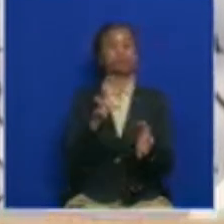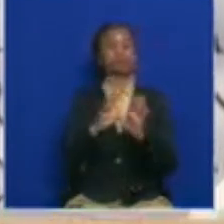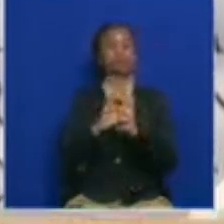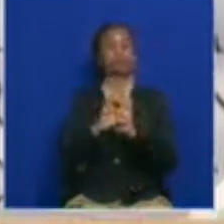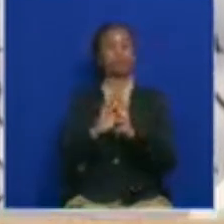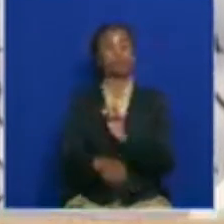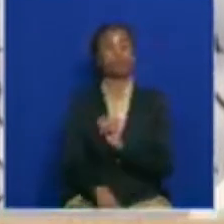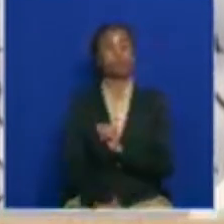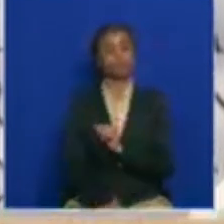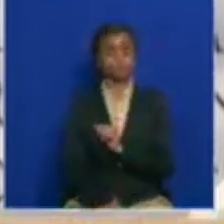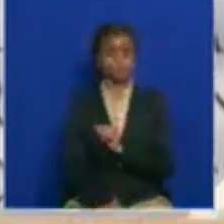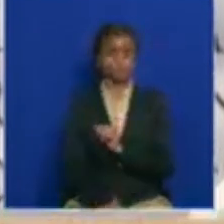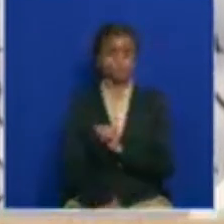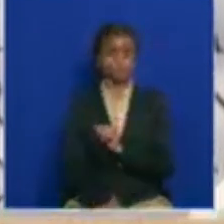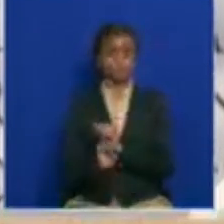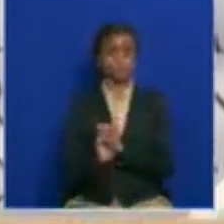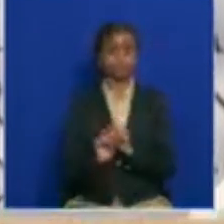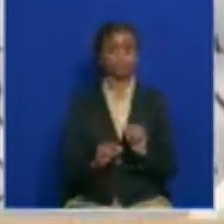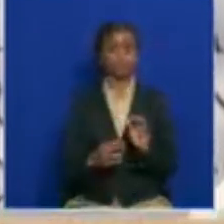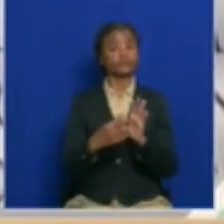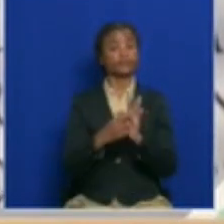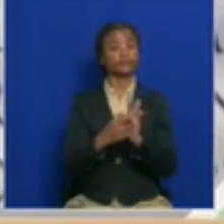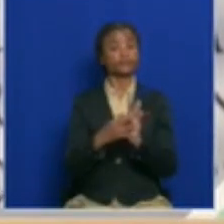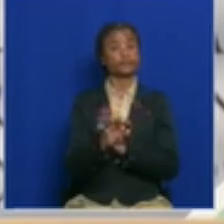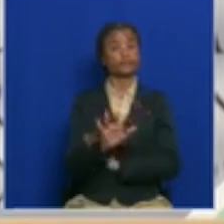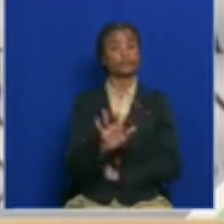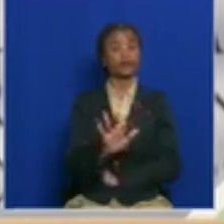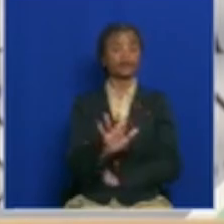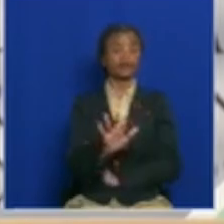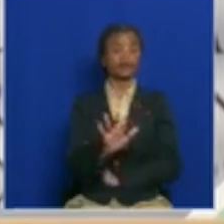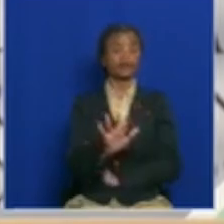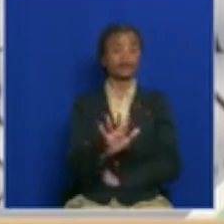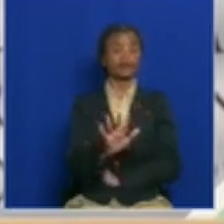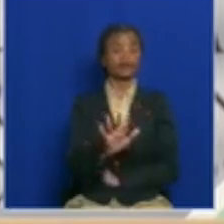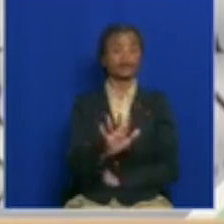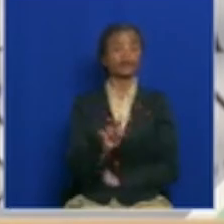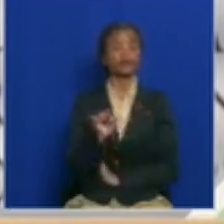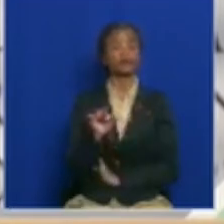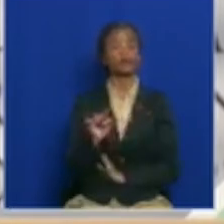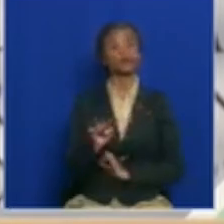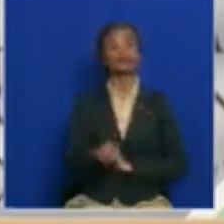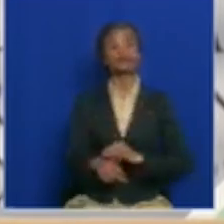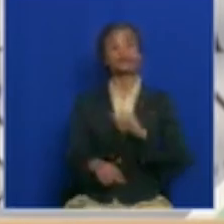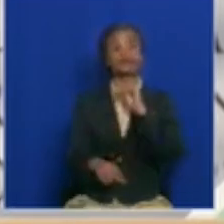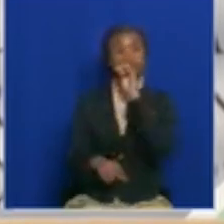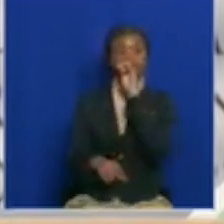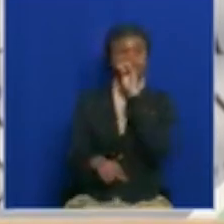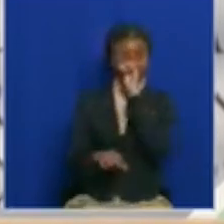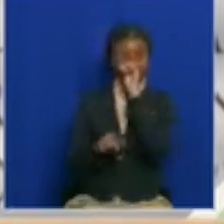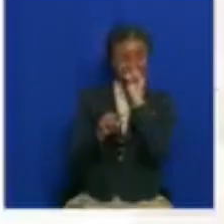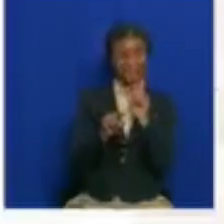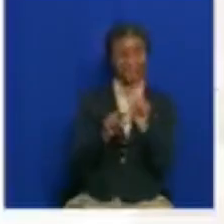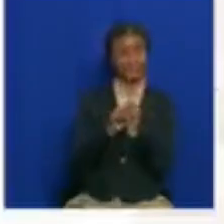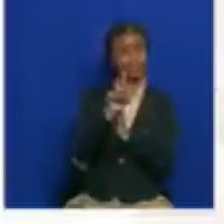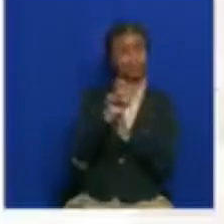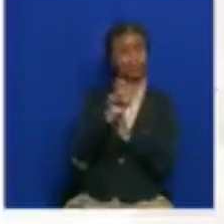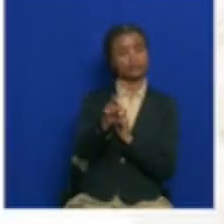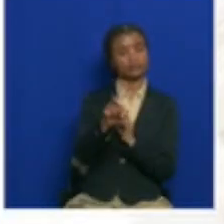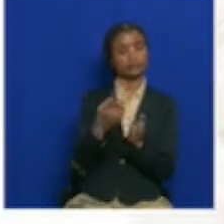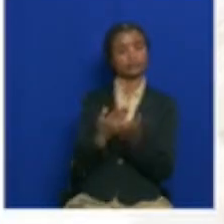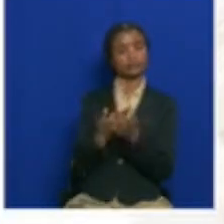item 5 requested you to speak to any relationship you may have with Lieutenant General Shadrach